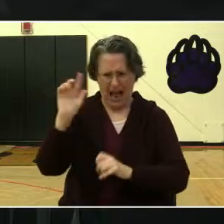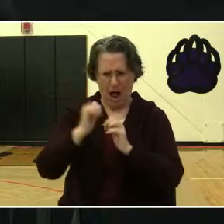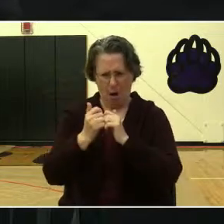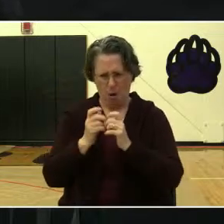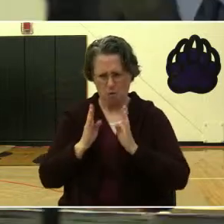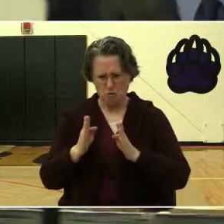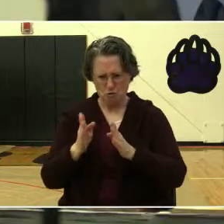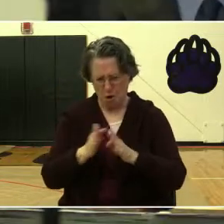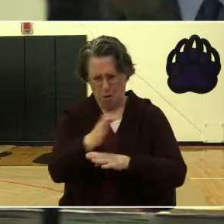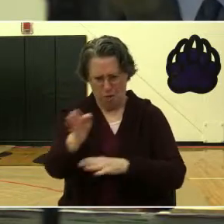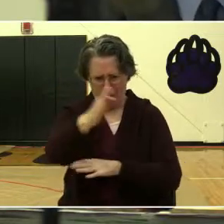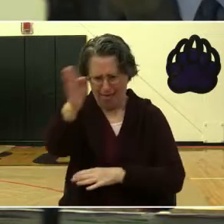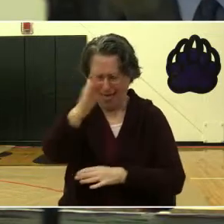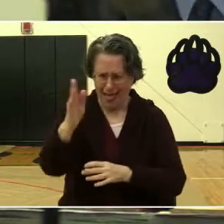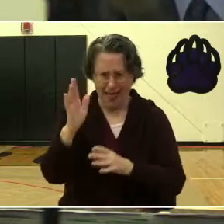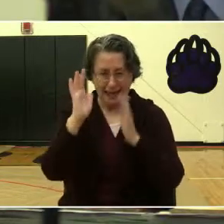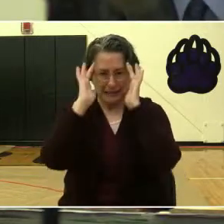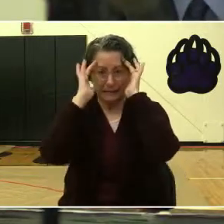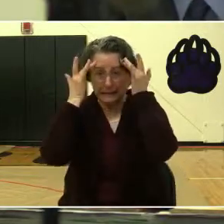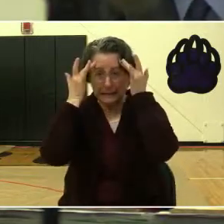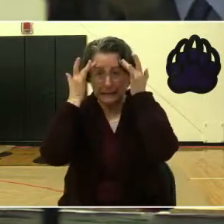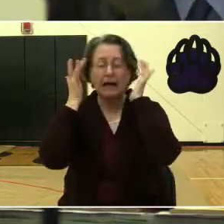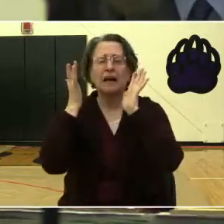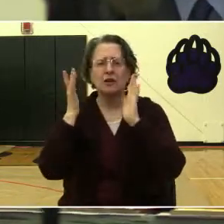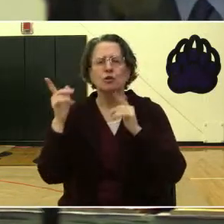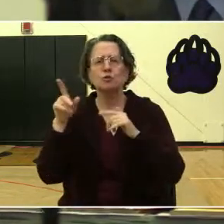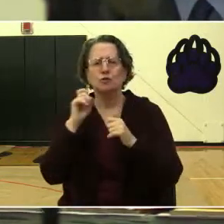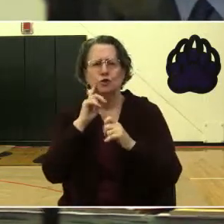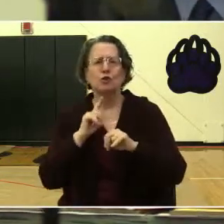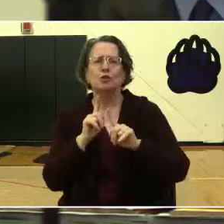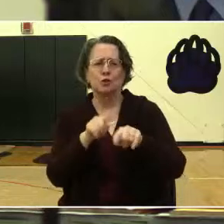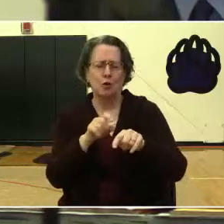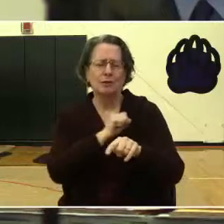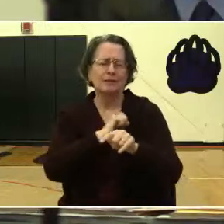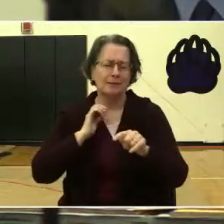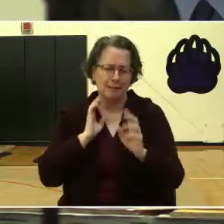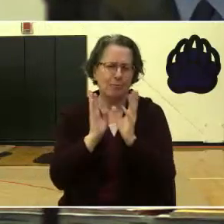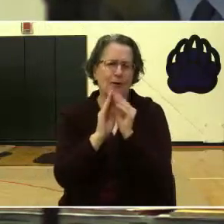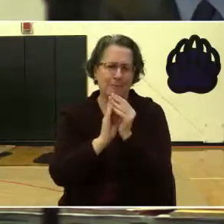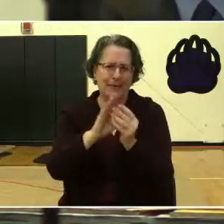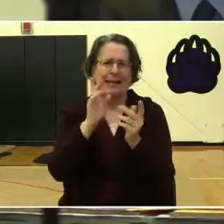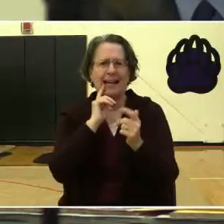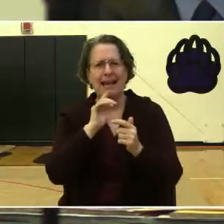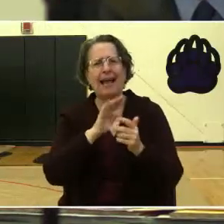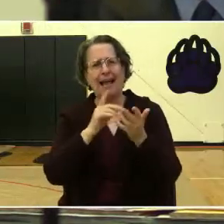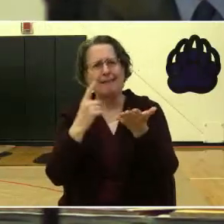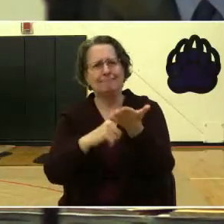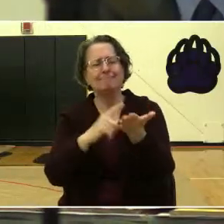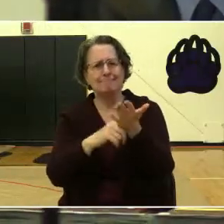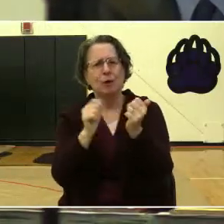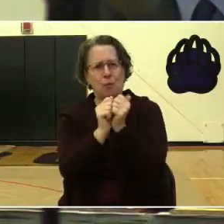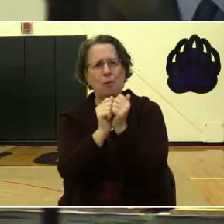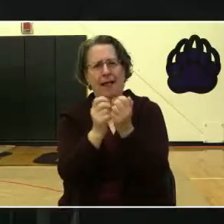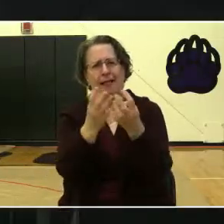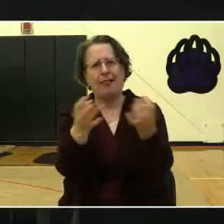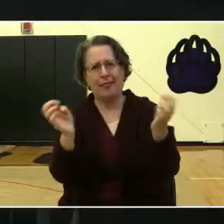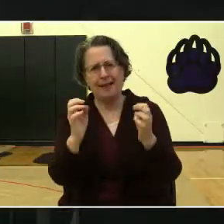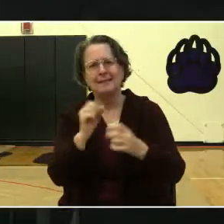meeting yeah I think I I would take I'd love to take a lot of time to talk about that right now but I I don't think it's going to be gerine